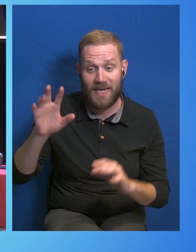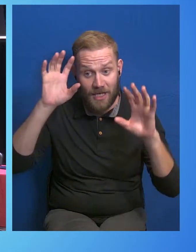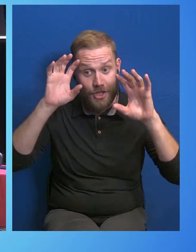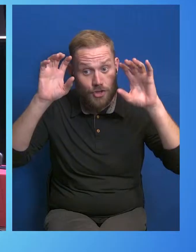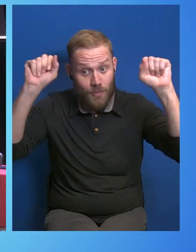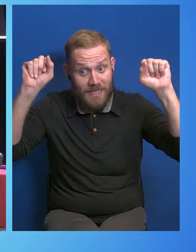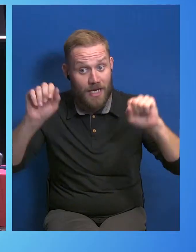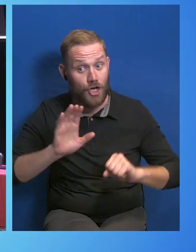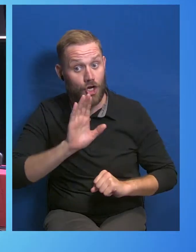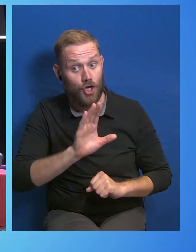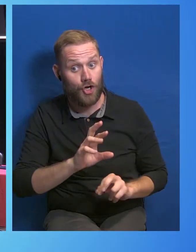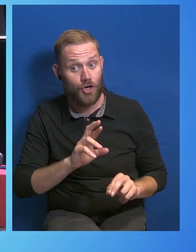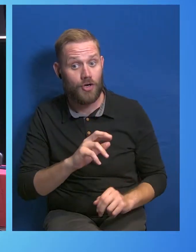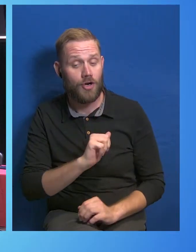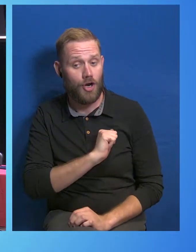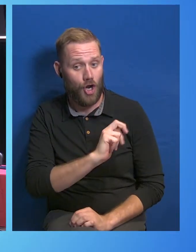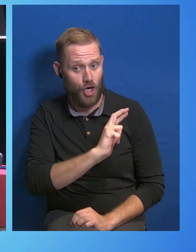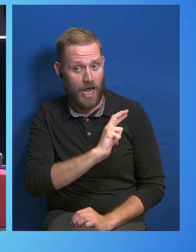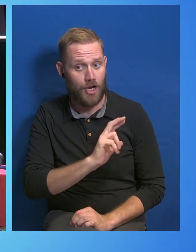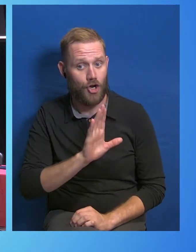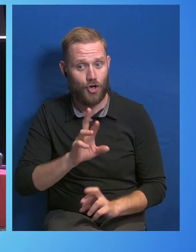superintendent's report. Superintendent Reichman.